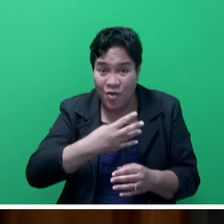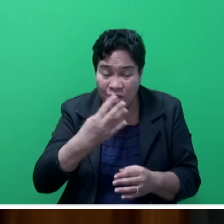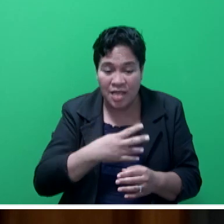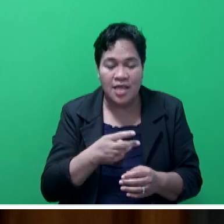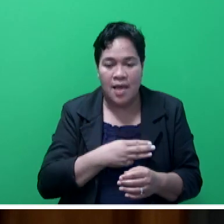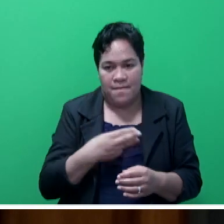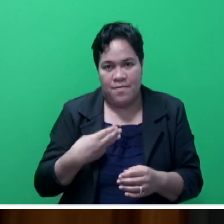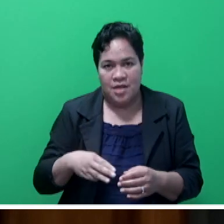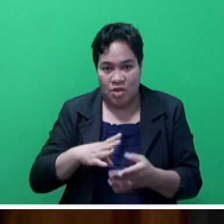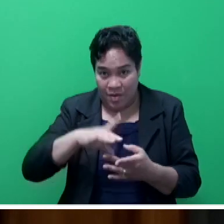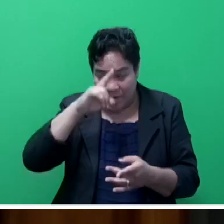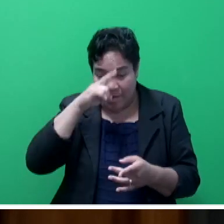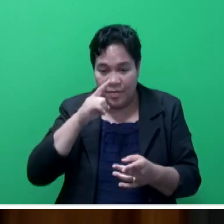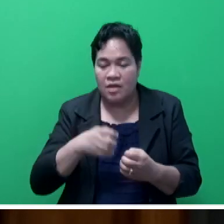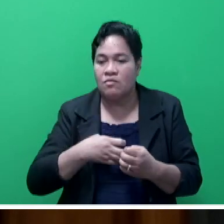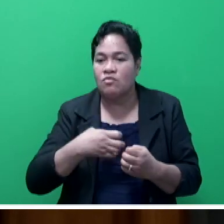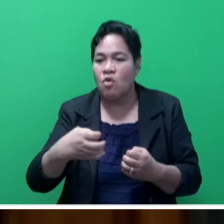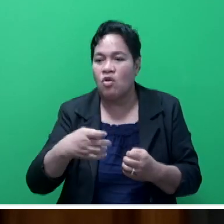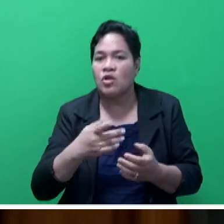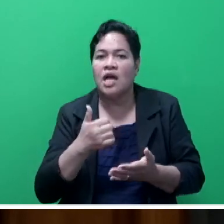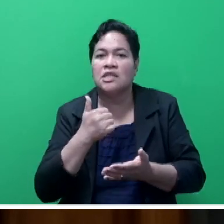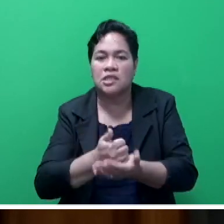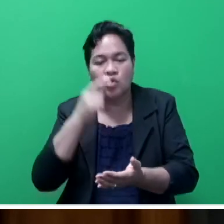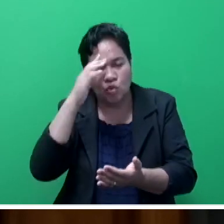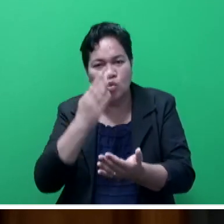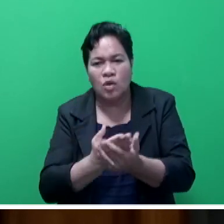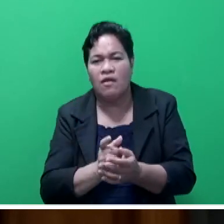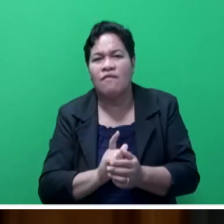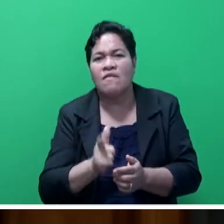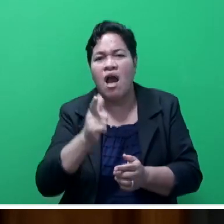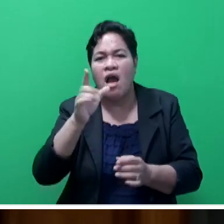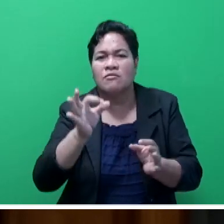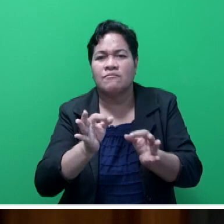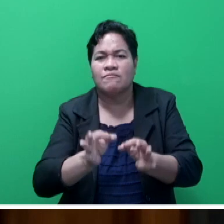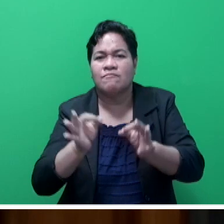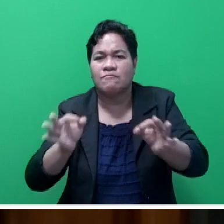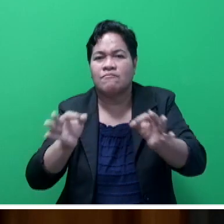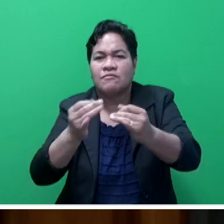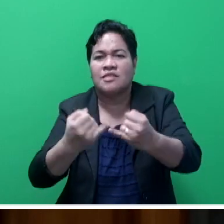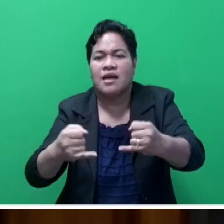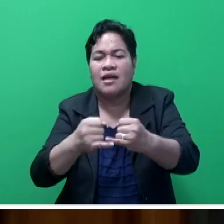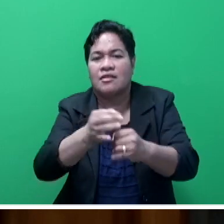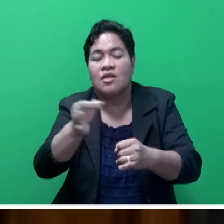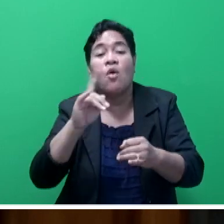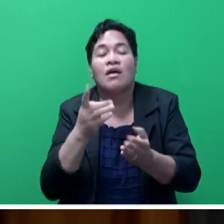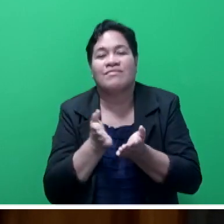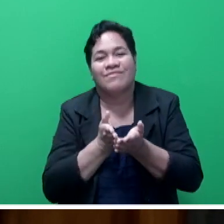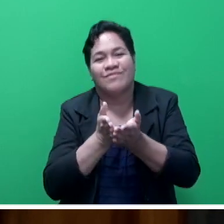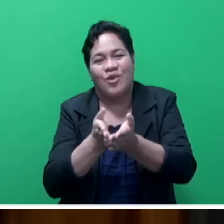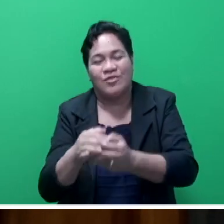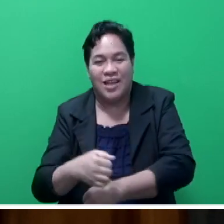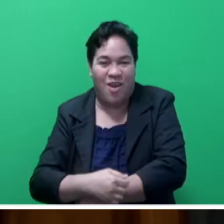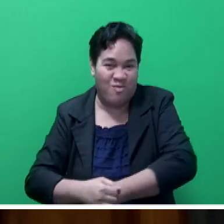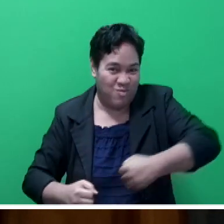Ministry further extended the service to assist students in remote and maritime schools through the provision of boats and outboard engines